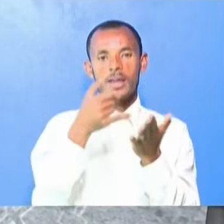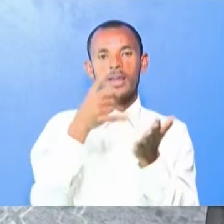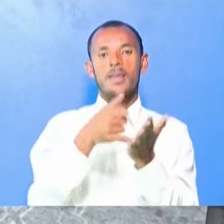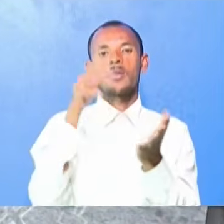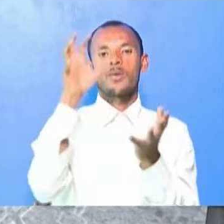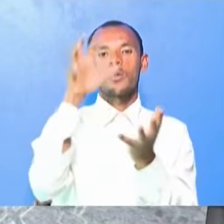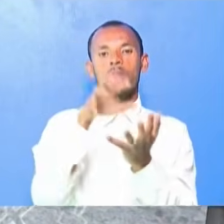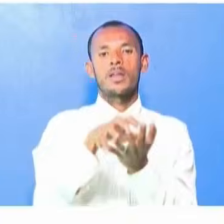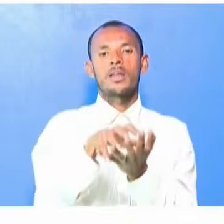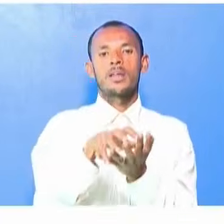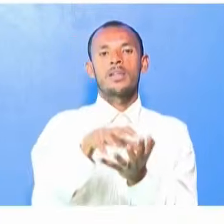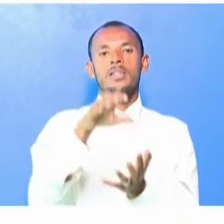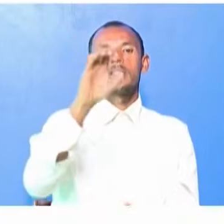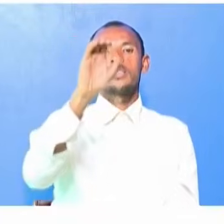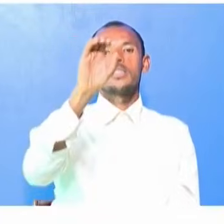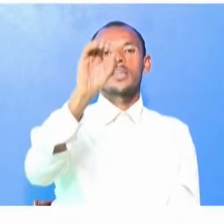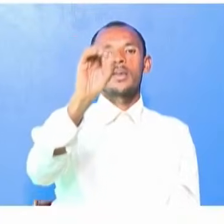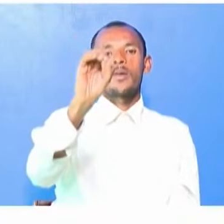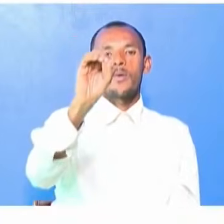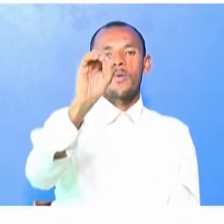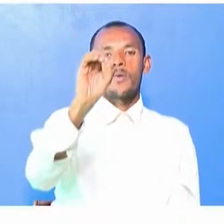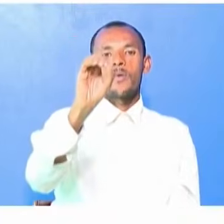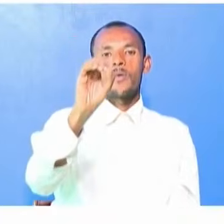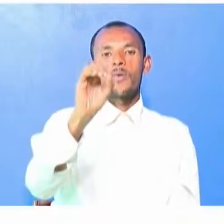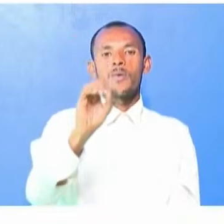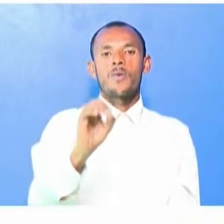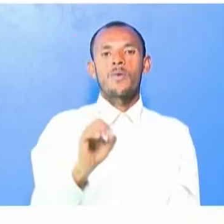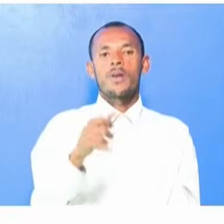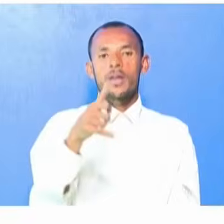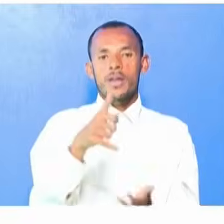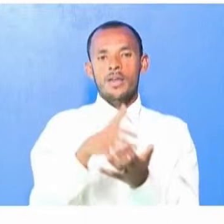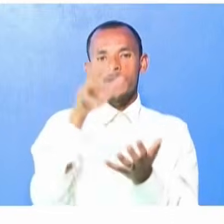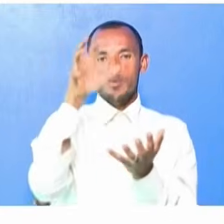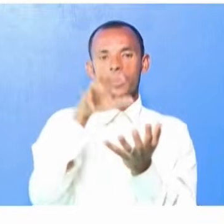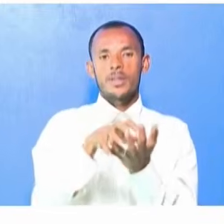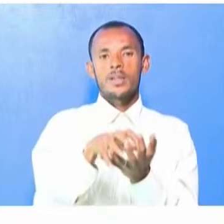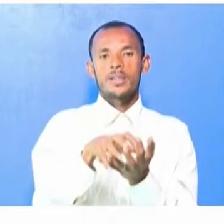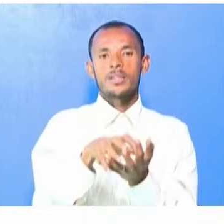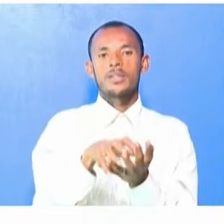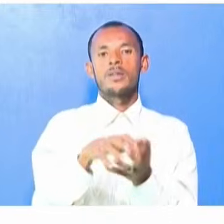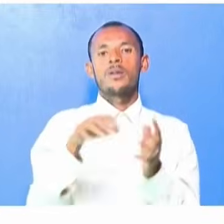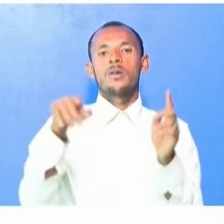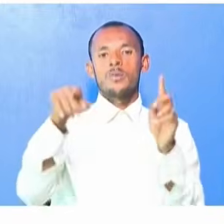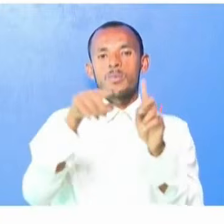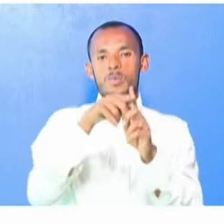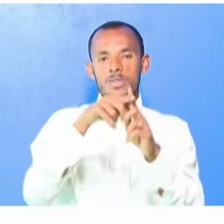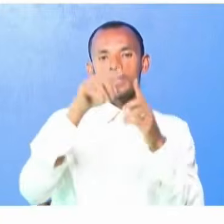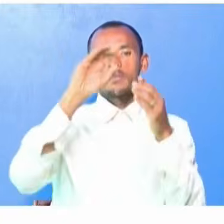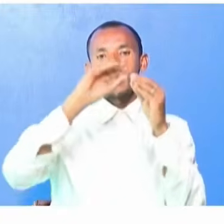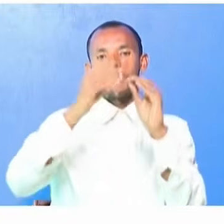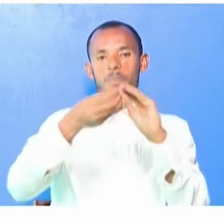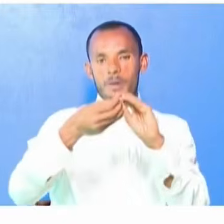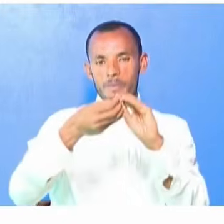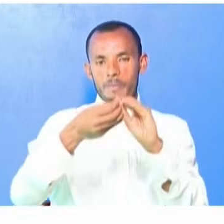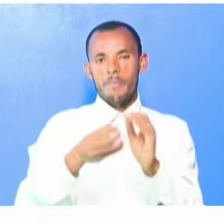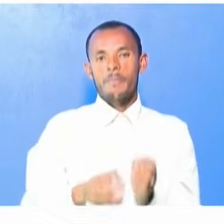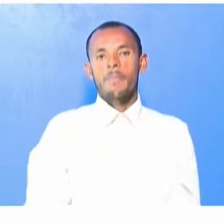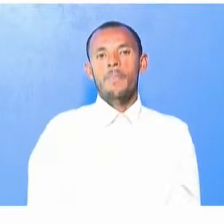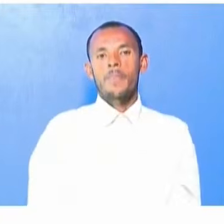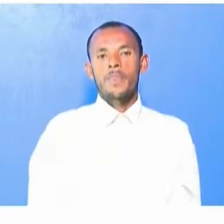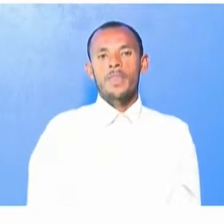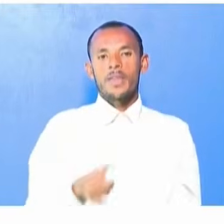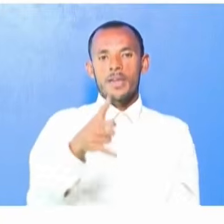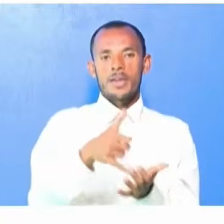contains 0. It contains positive numbers, or